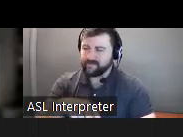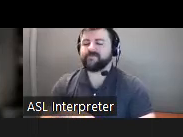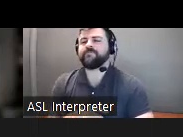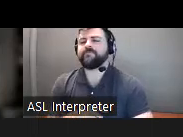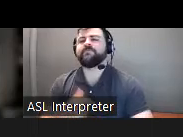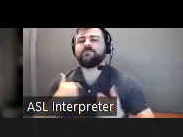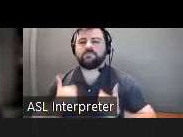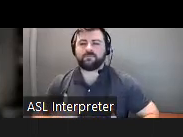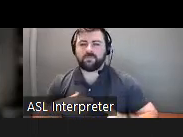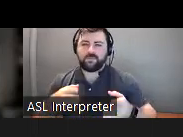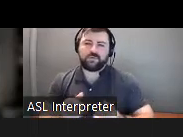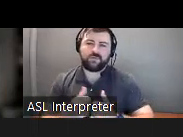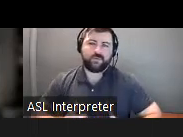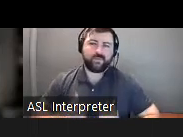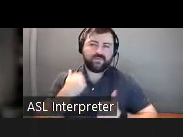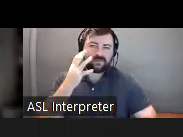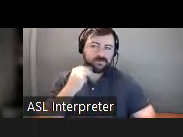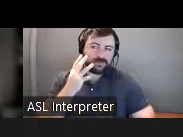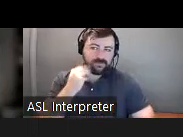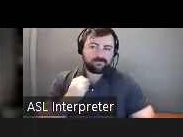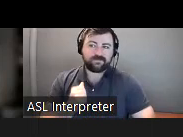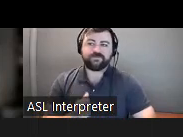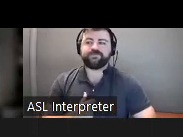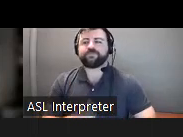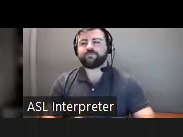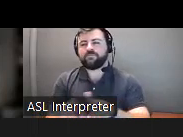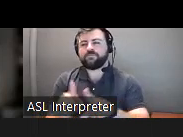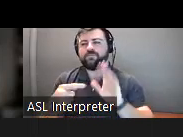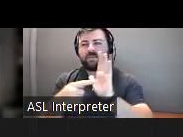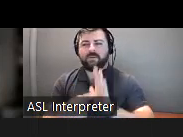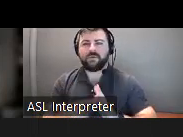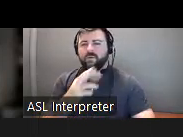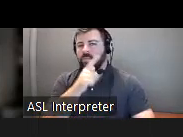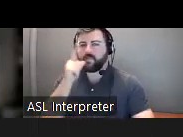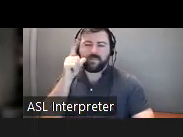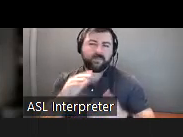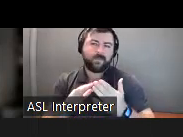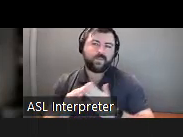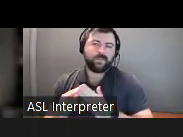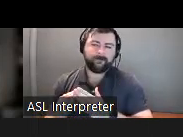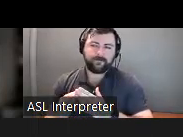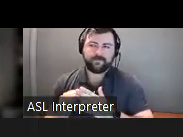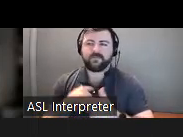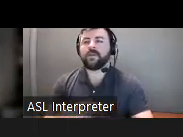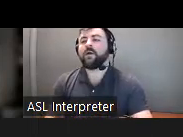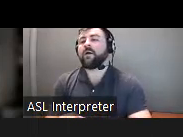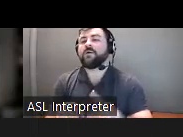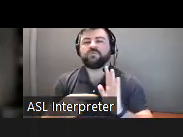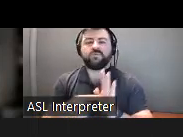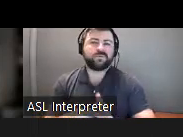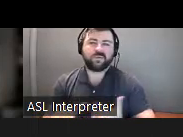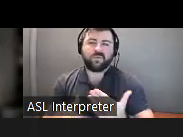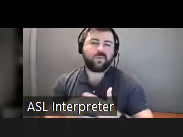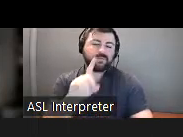am a person with lived experience. I also represent the rural communities, and I also represent all